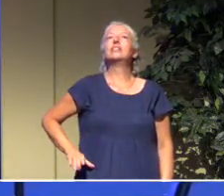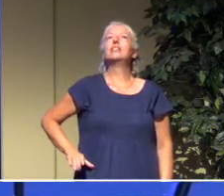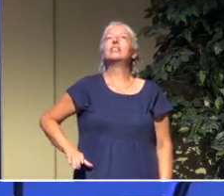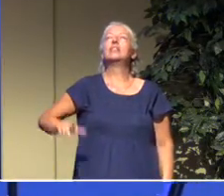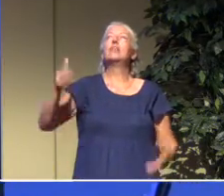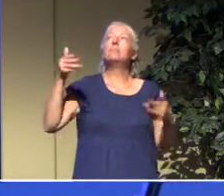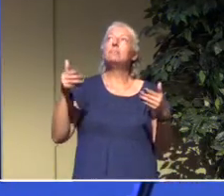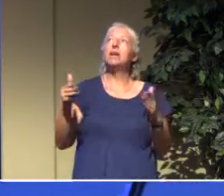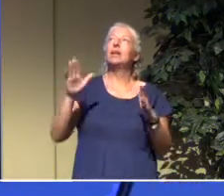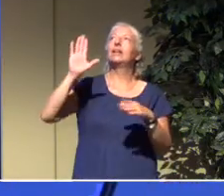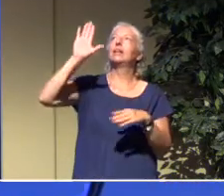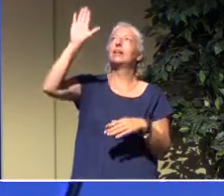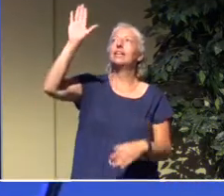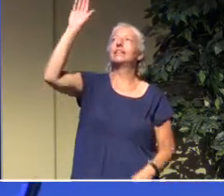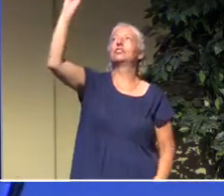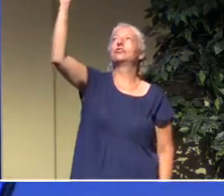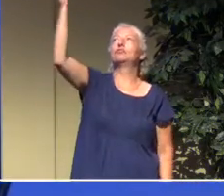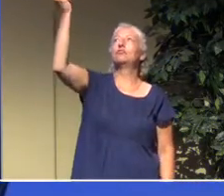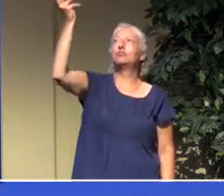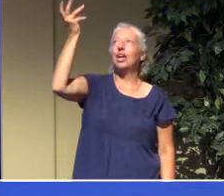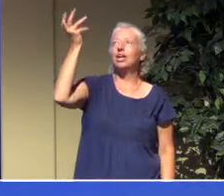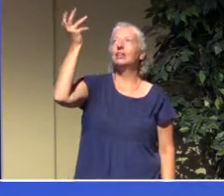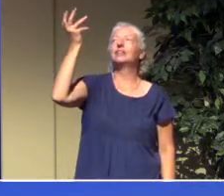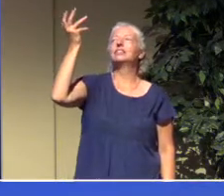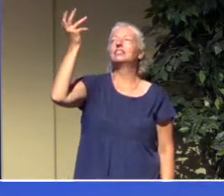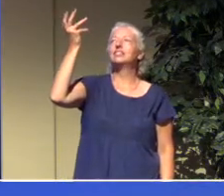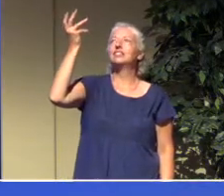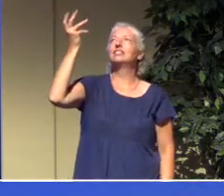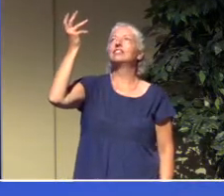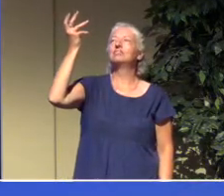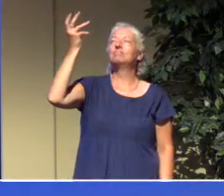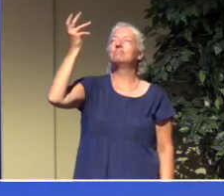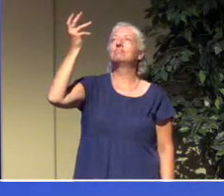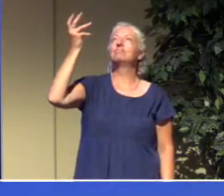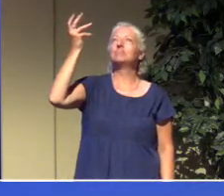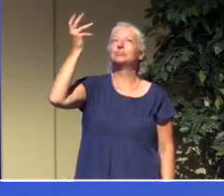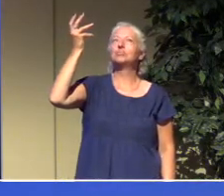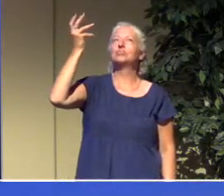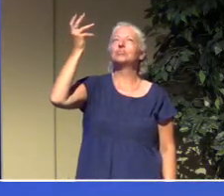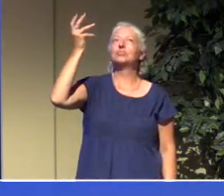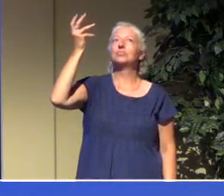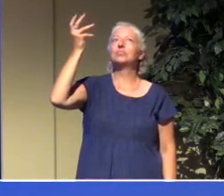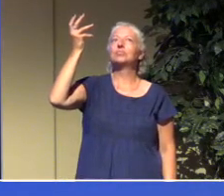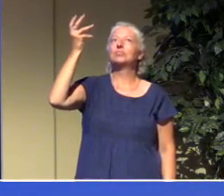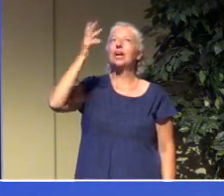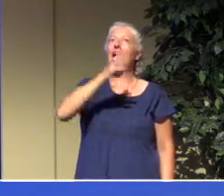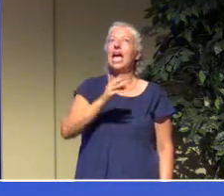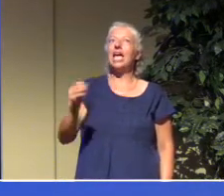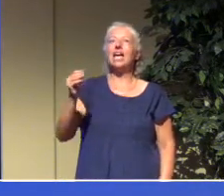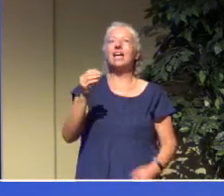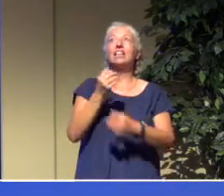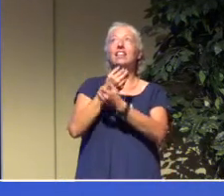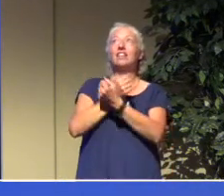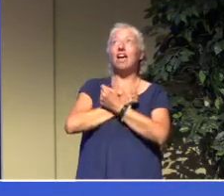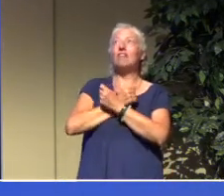may the grace of the Lord Jesus Christ, and the love of God,